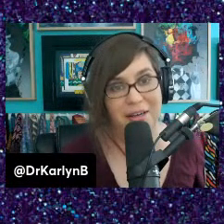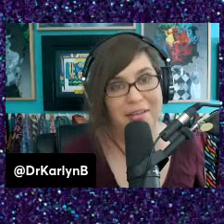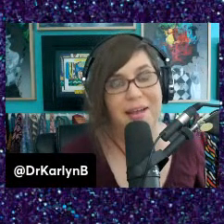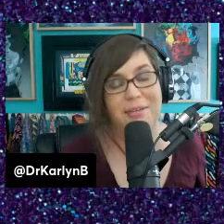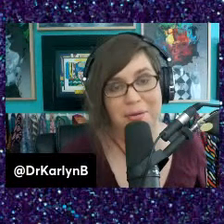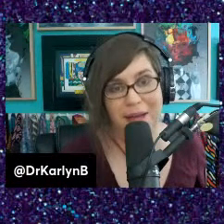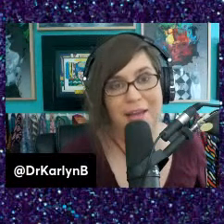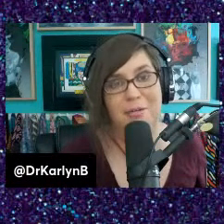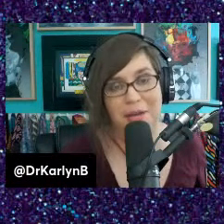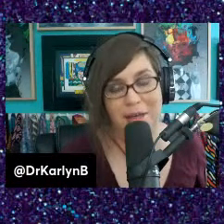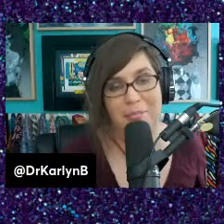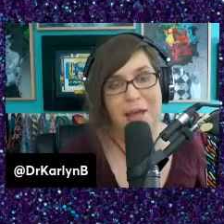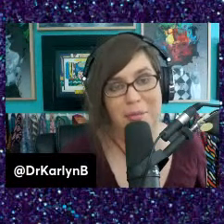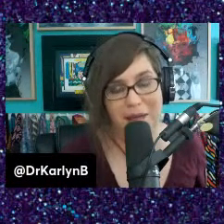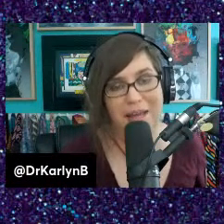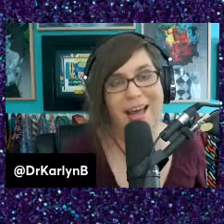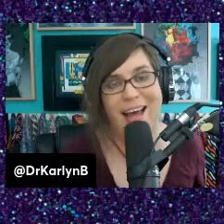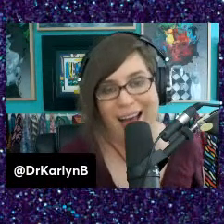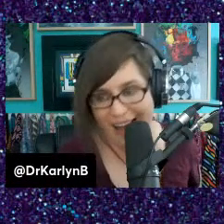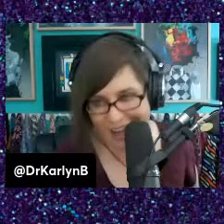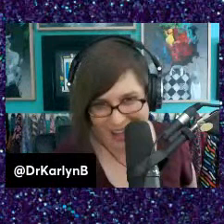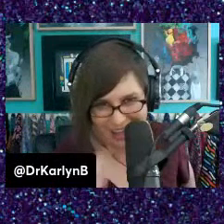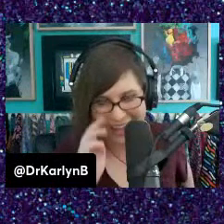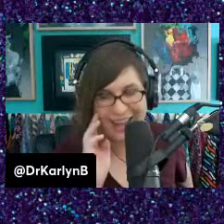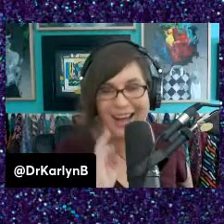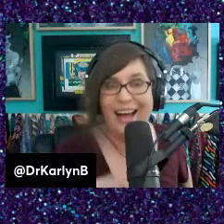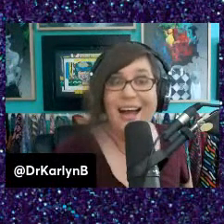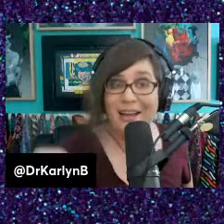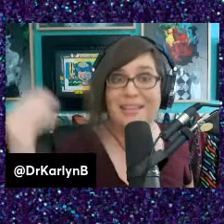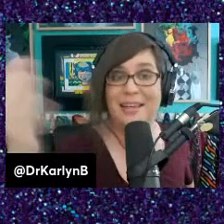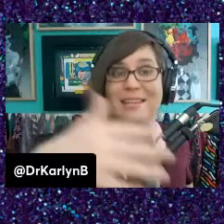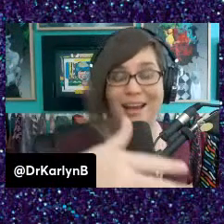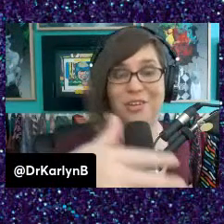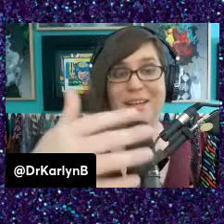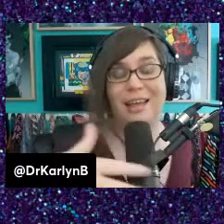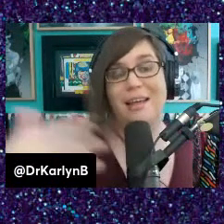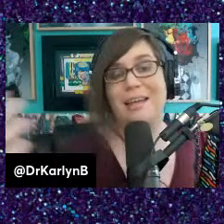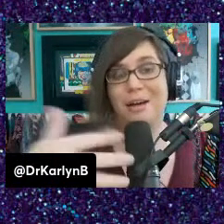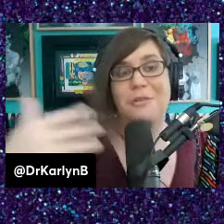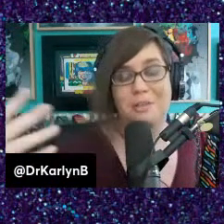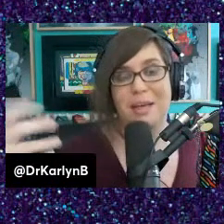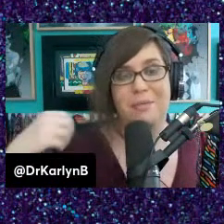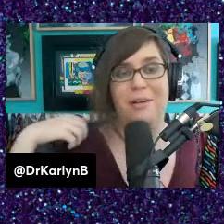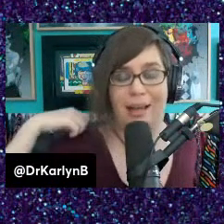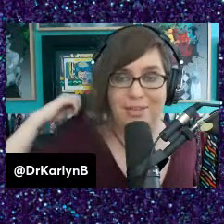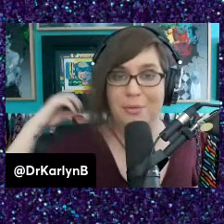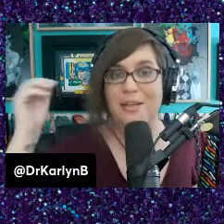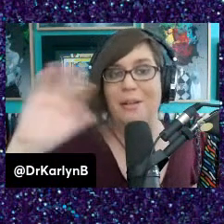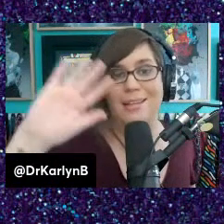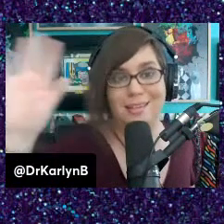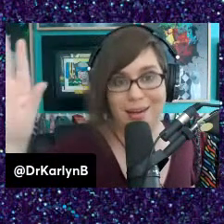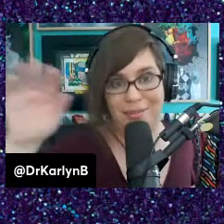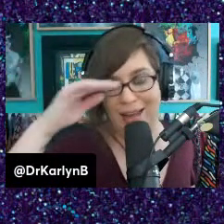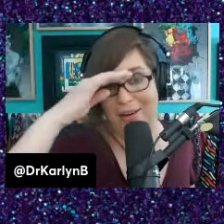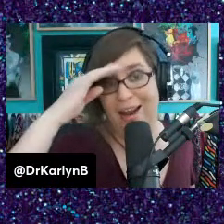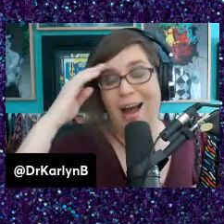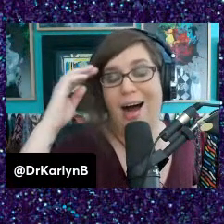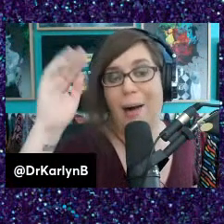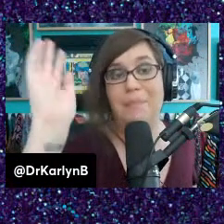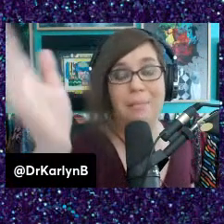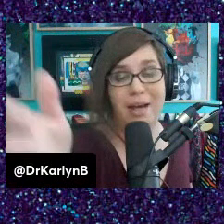Carlin. That's okay. You can keep paying me. Because he is actually like, he coaches me in real life. So we do lots of stuff